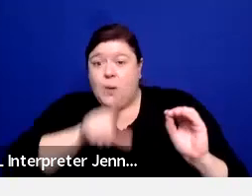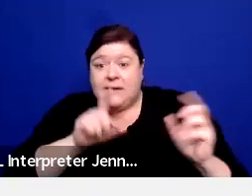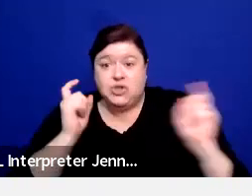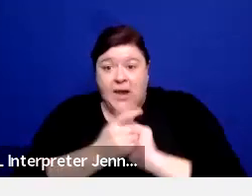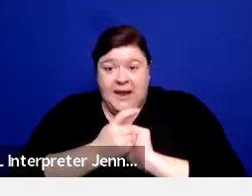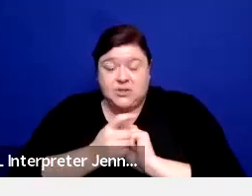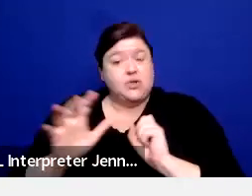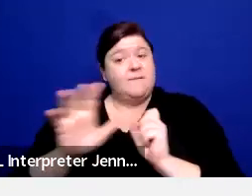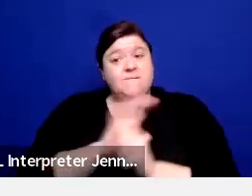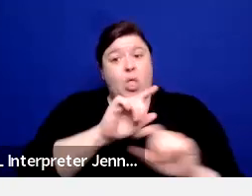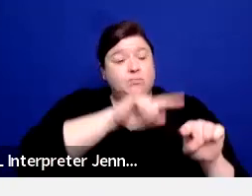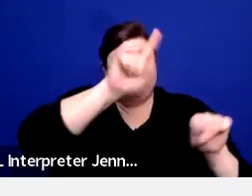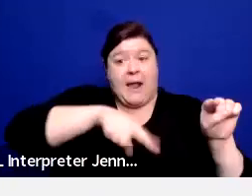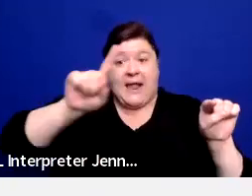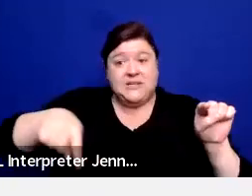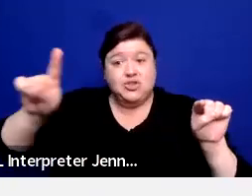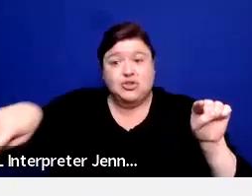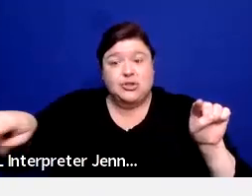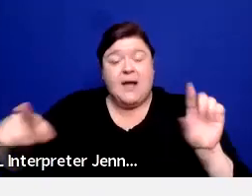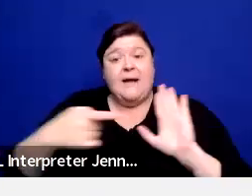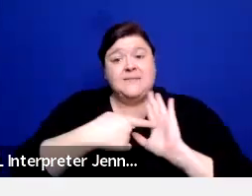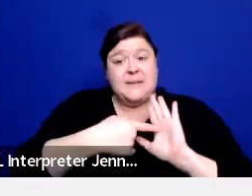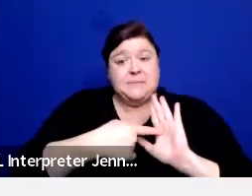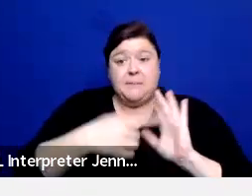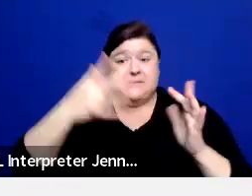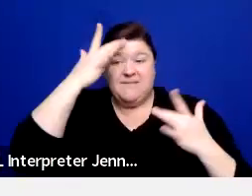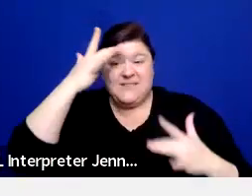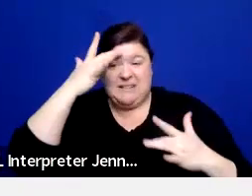of symptoms are still possible, even with the Omicron variant.